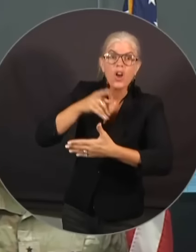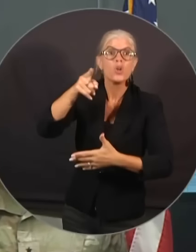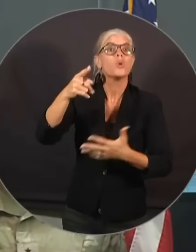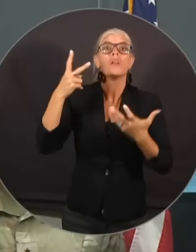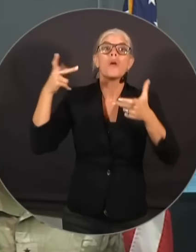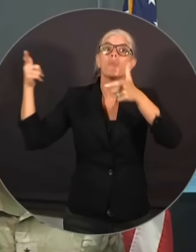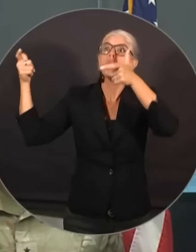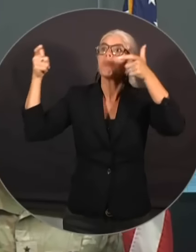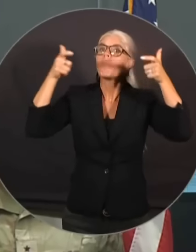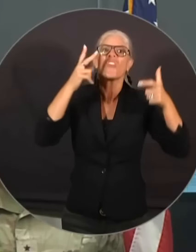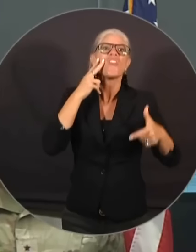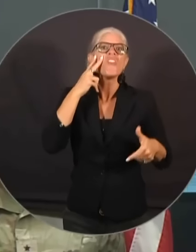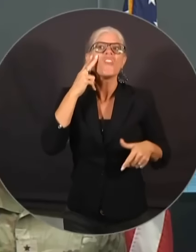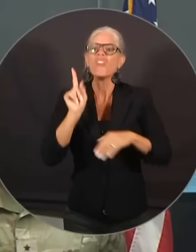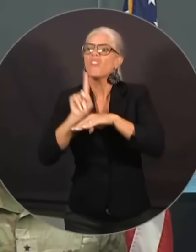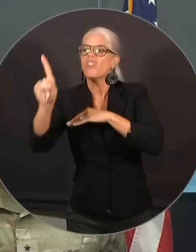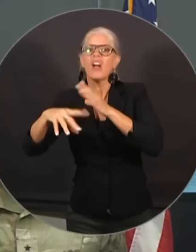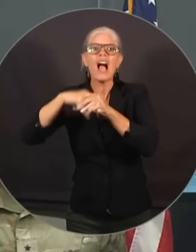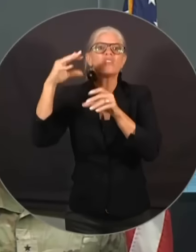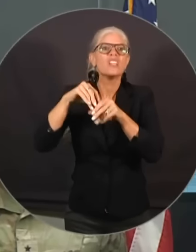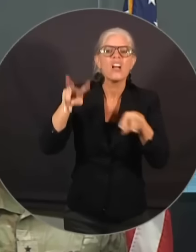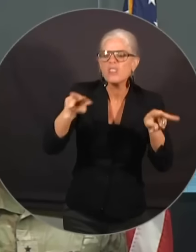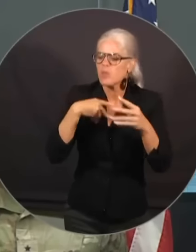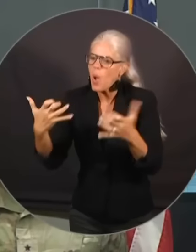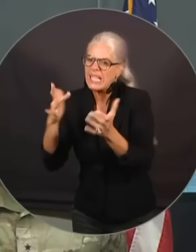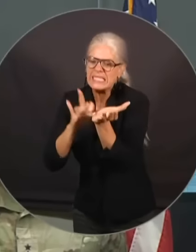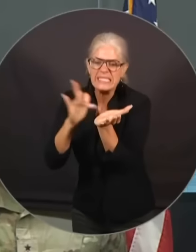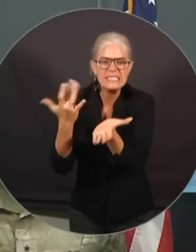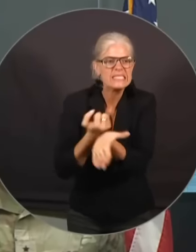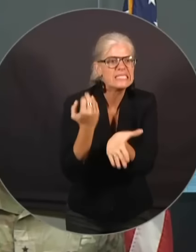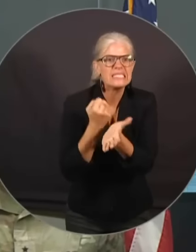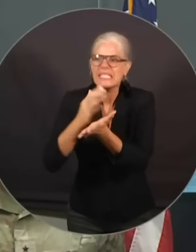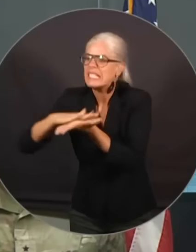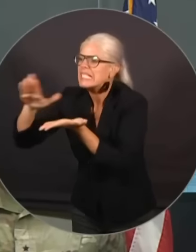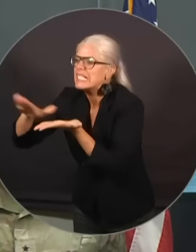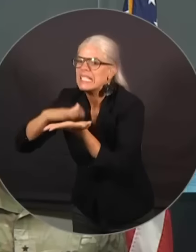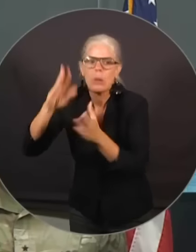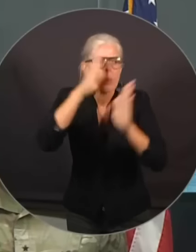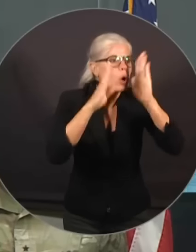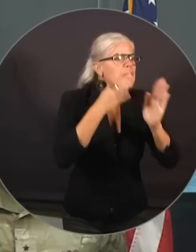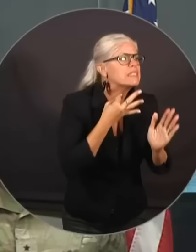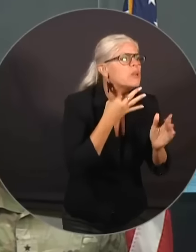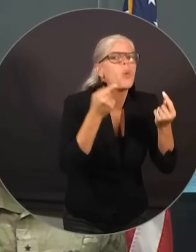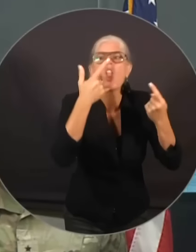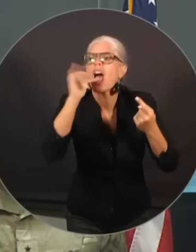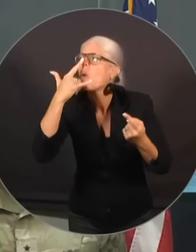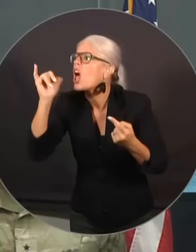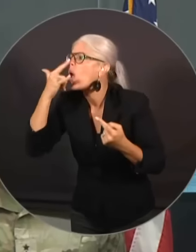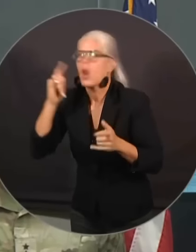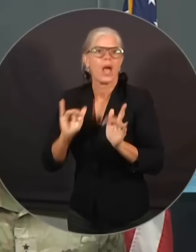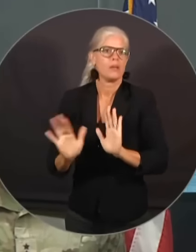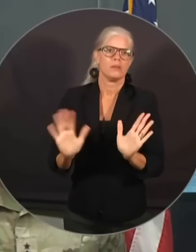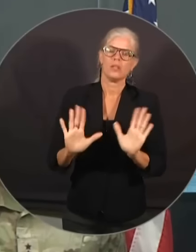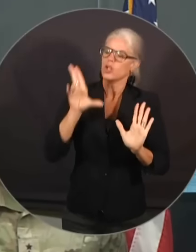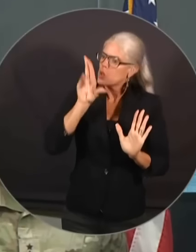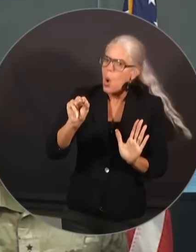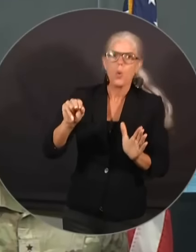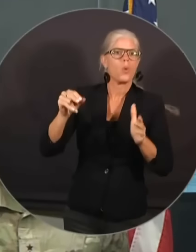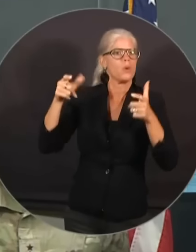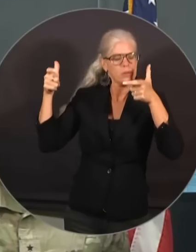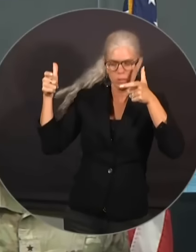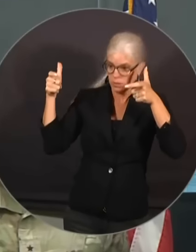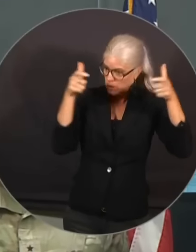dark, and try to do work around your house or worry about things. Let it get light. There's going to be hazards there. It's